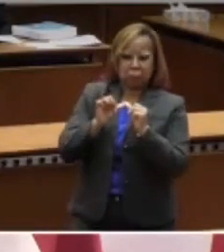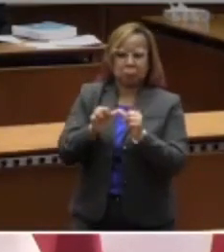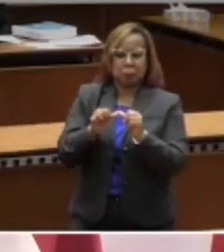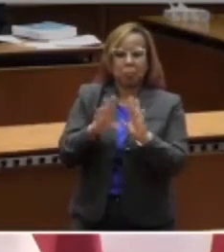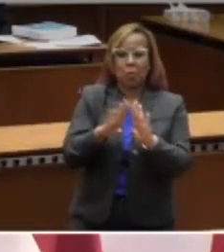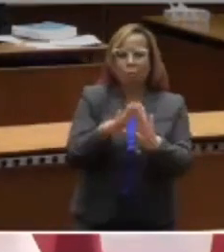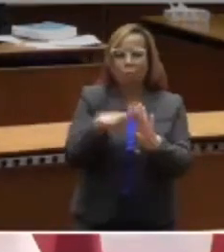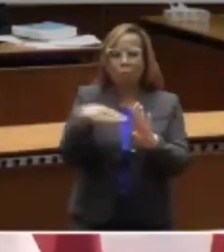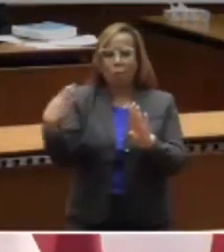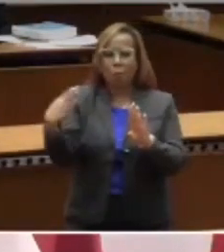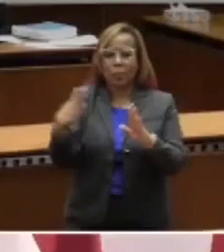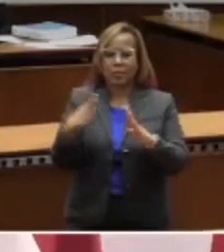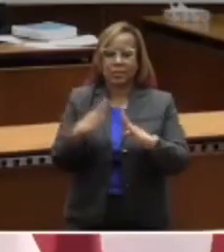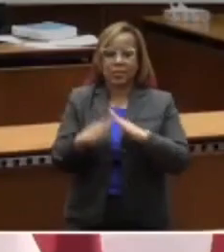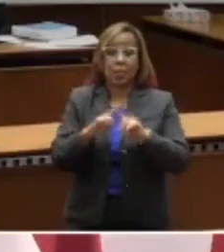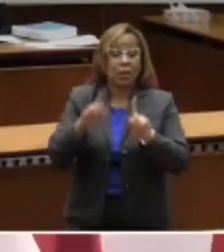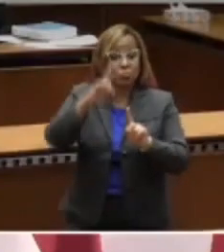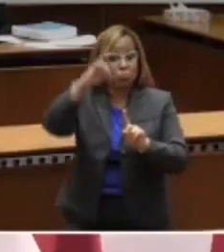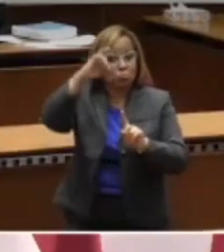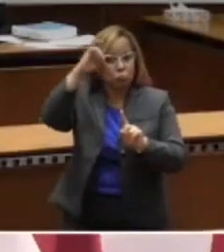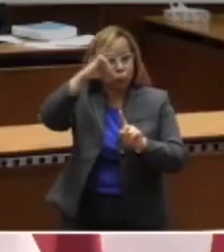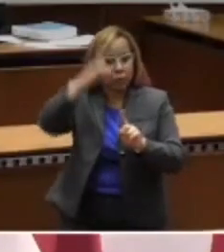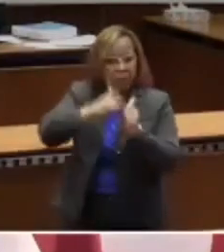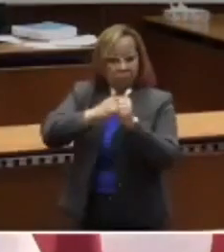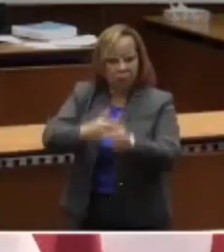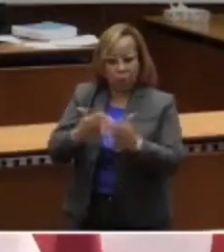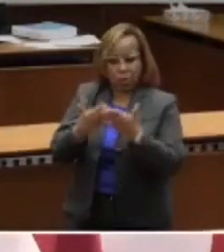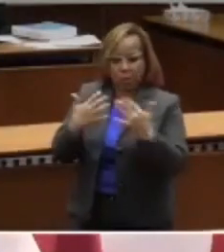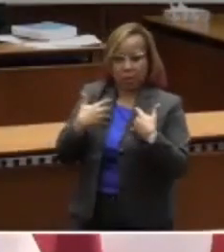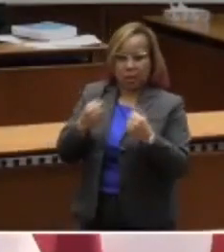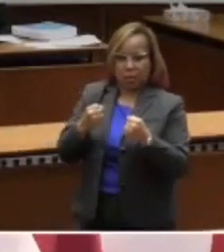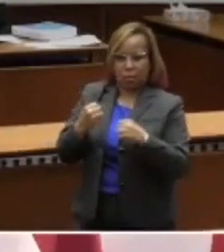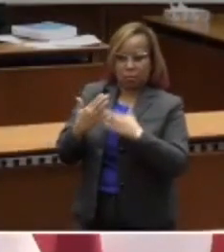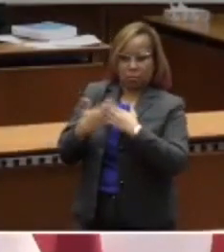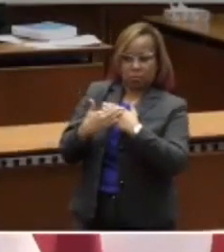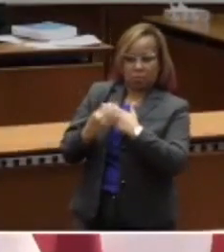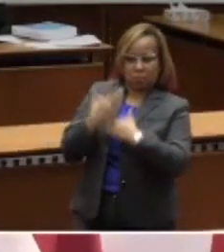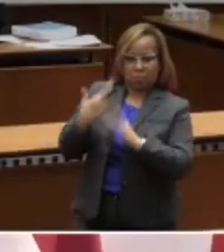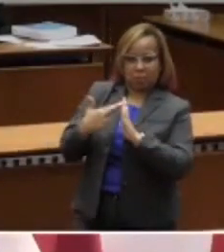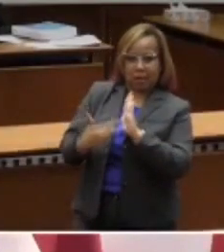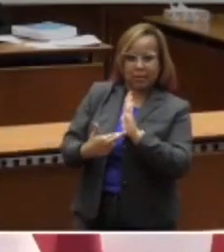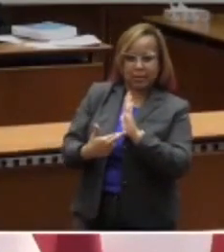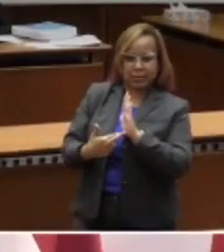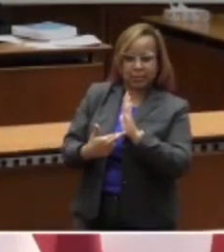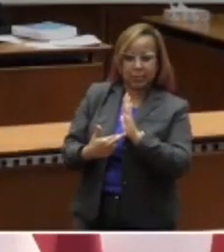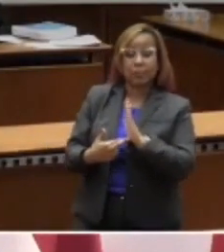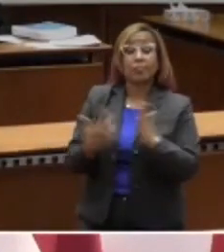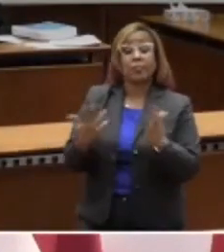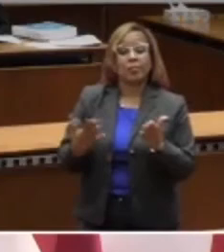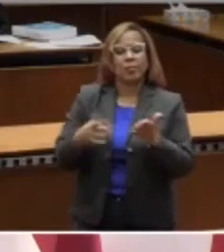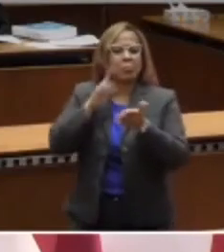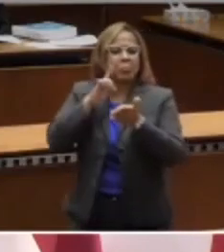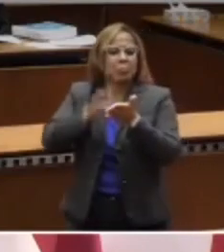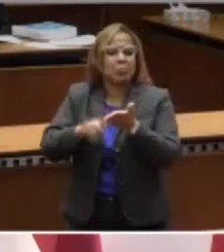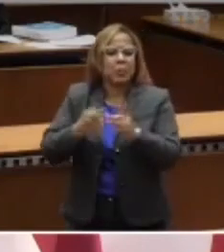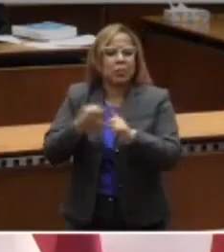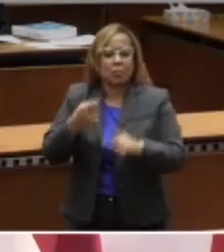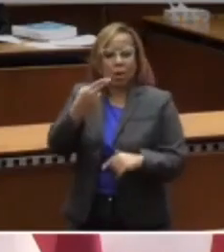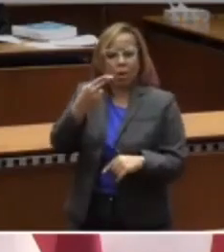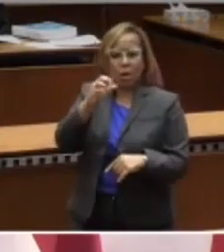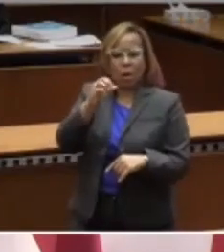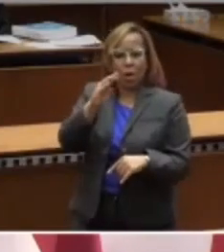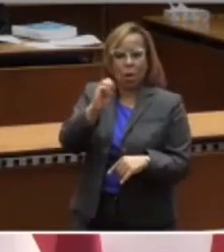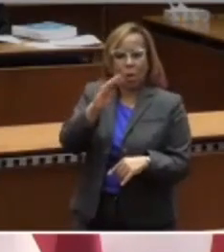open city, but prudently following our public health guidance. A study by Homebase, which